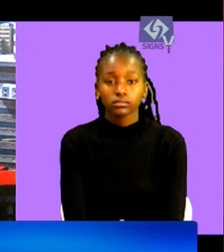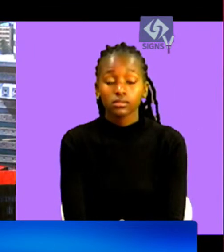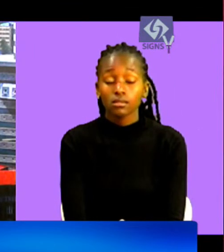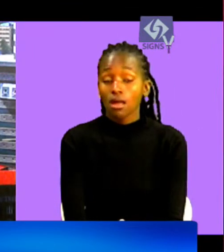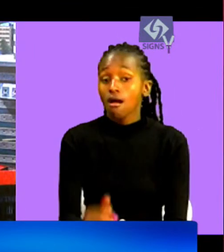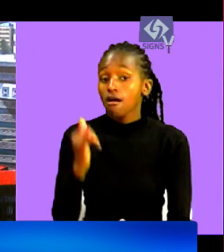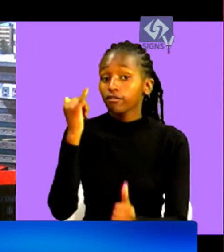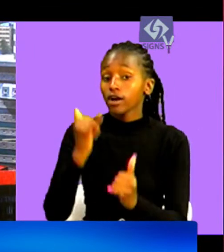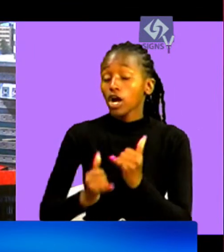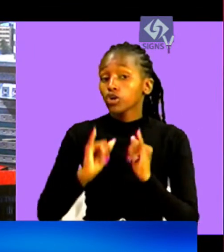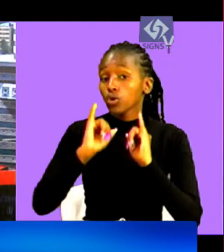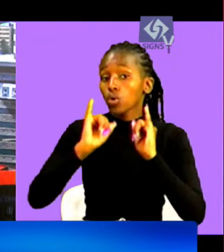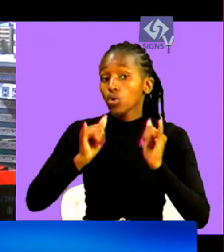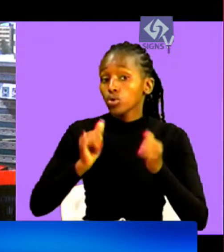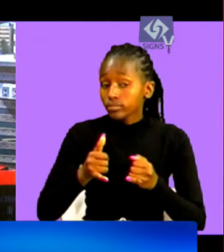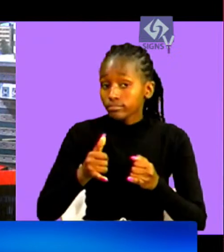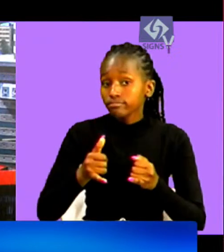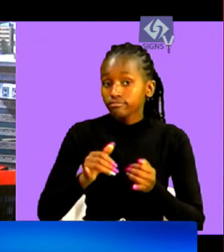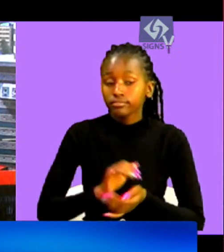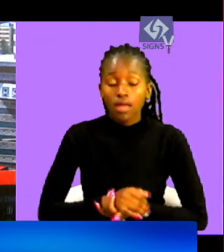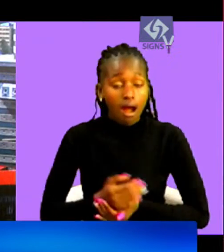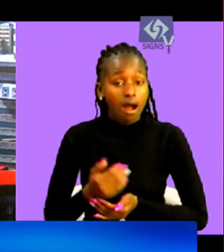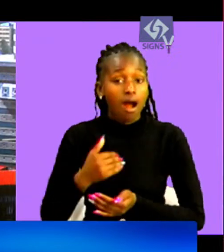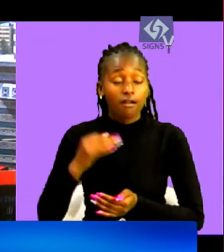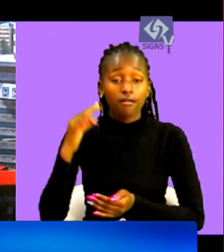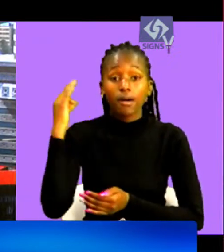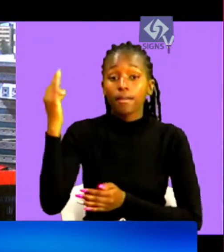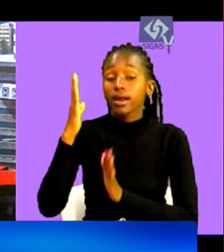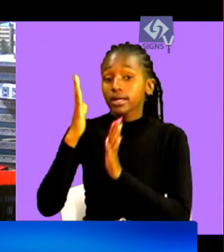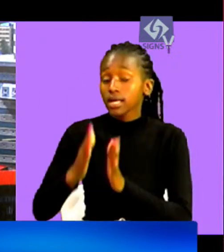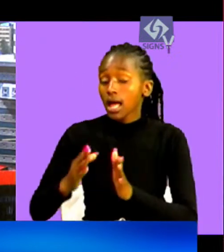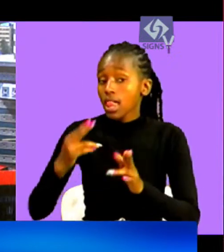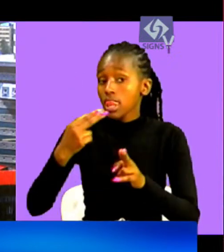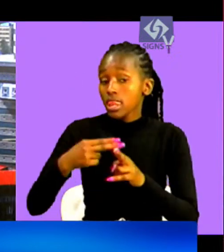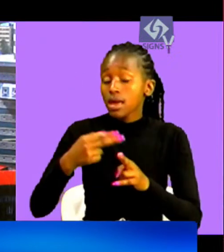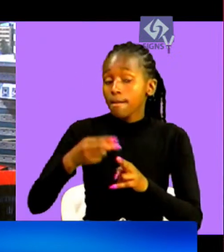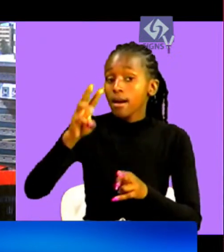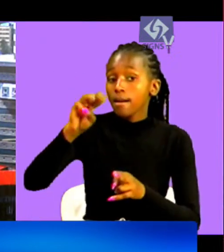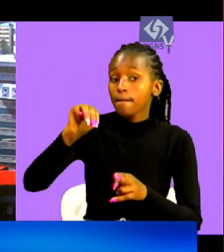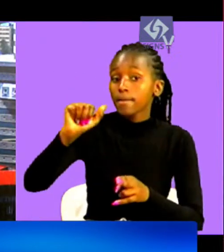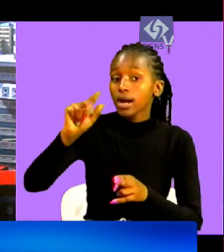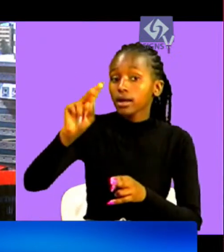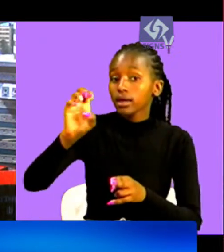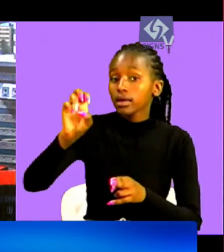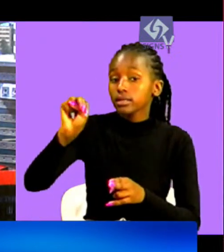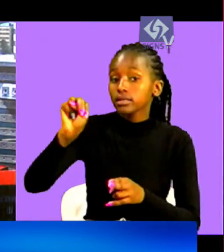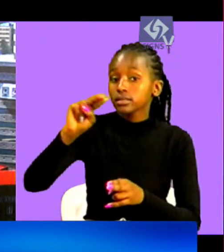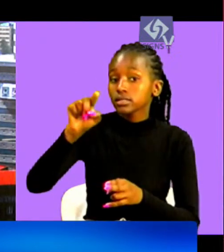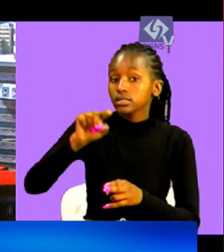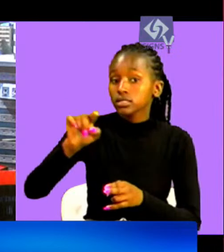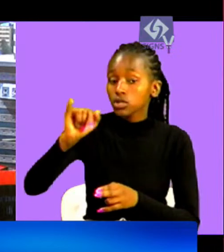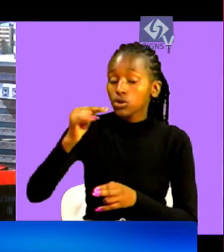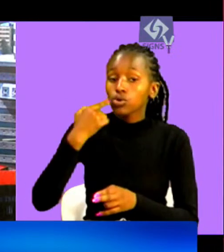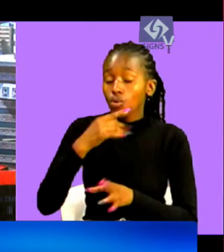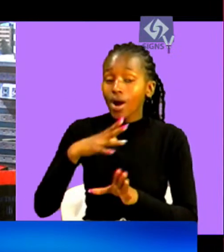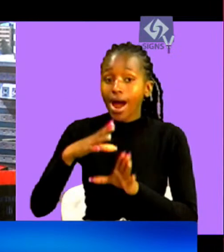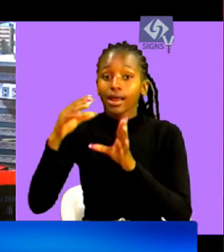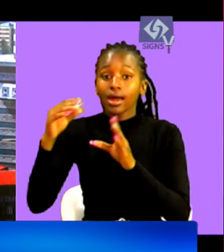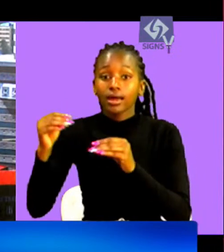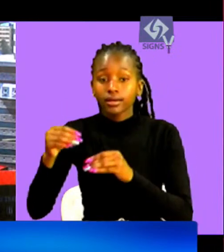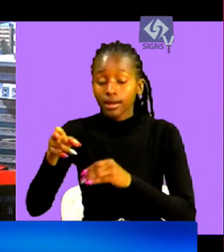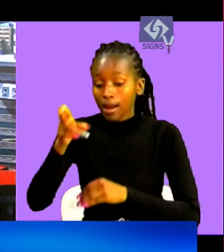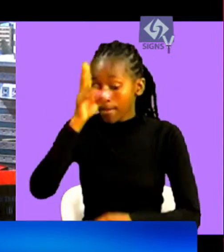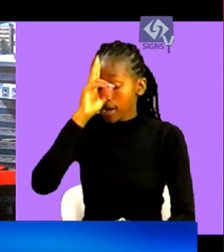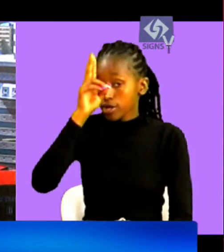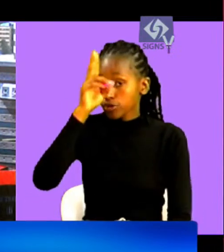Lastly, controversial preacher Paul Mackenzie has been sentenced to 12 months in jail for operating a